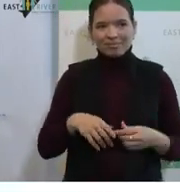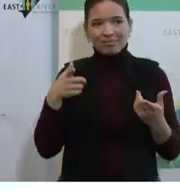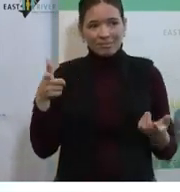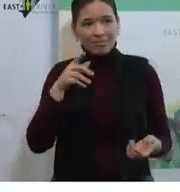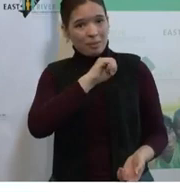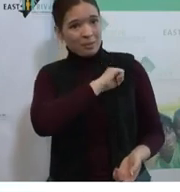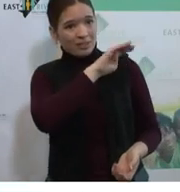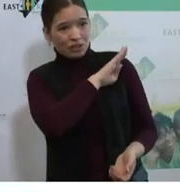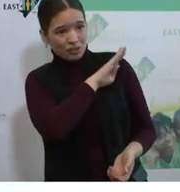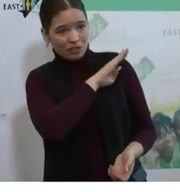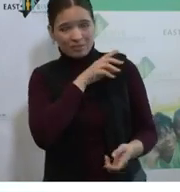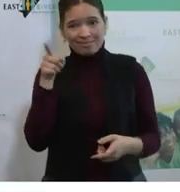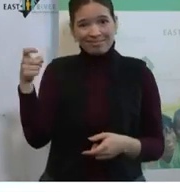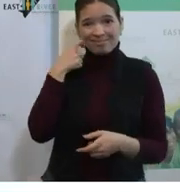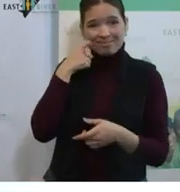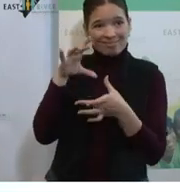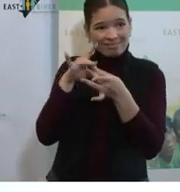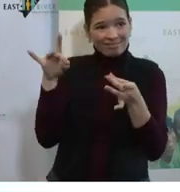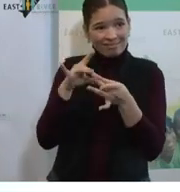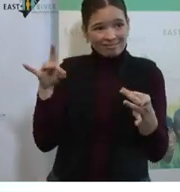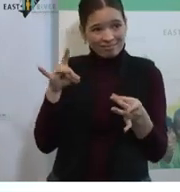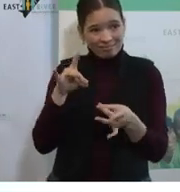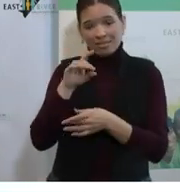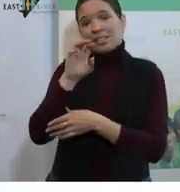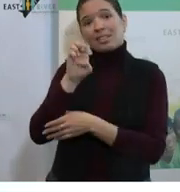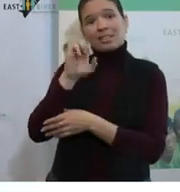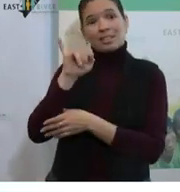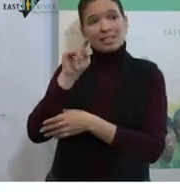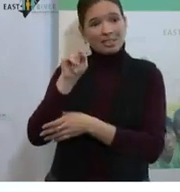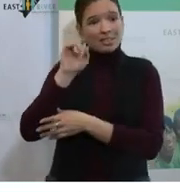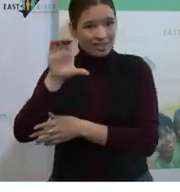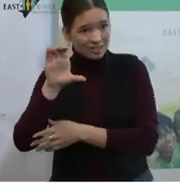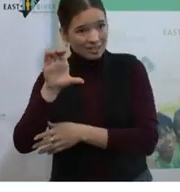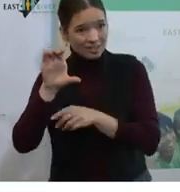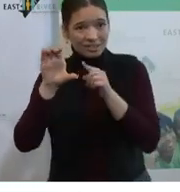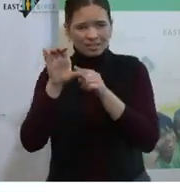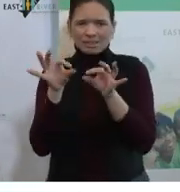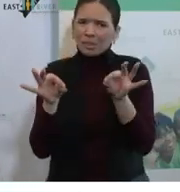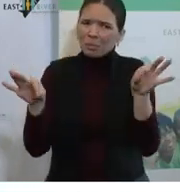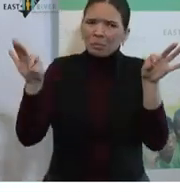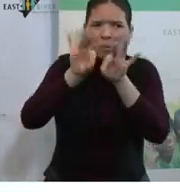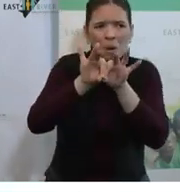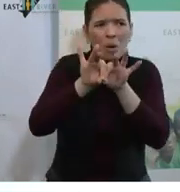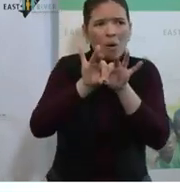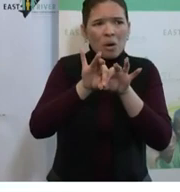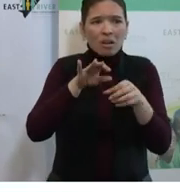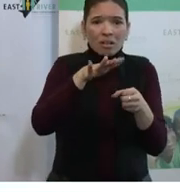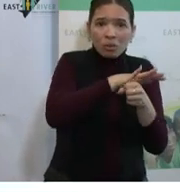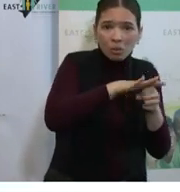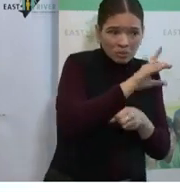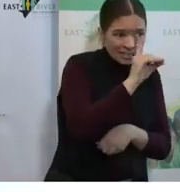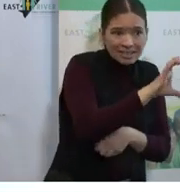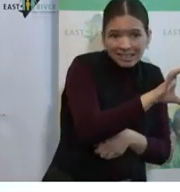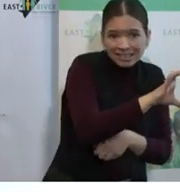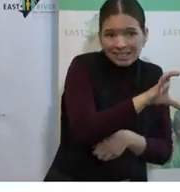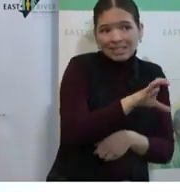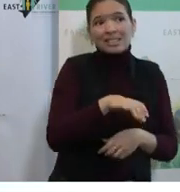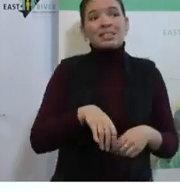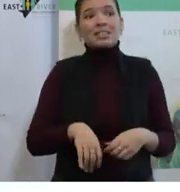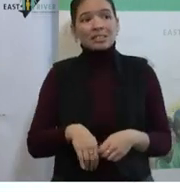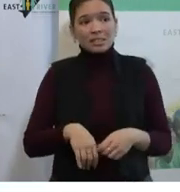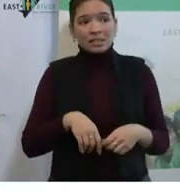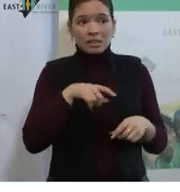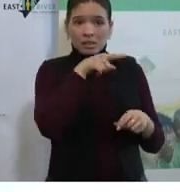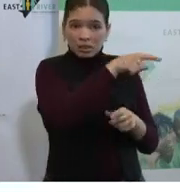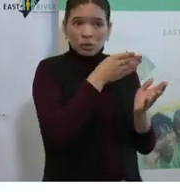Credit program is vital to district residents. To apply for EITC, you must first file a tax